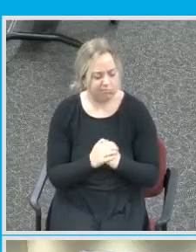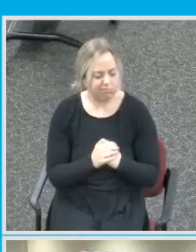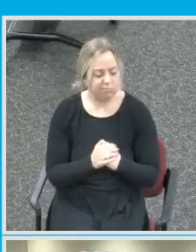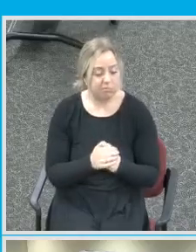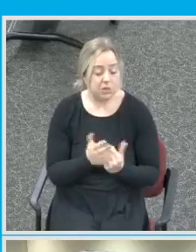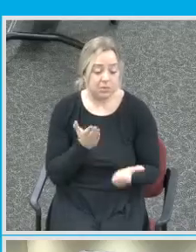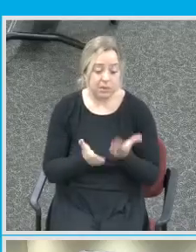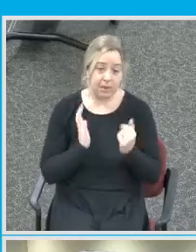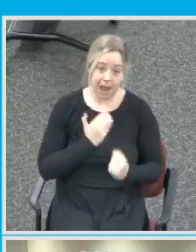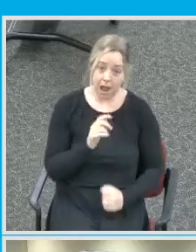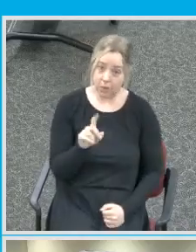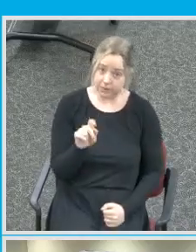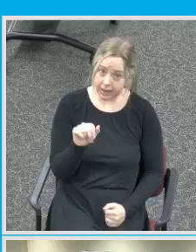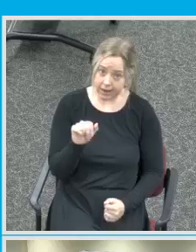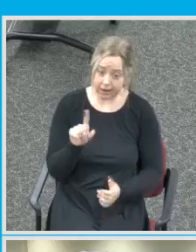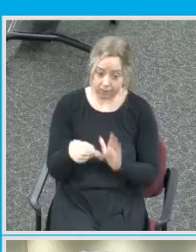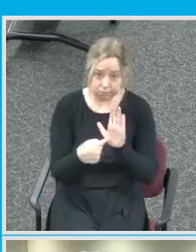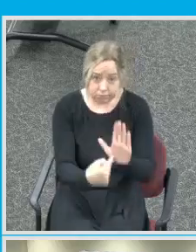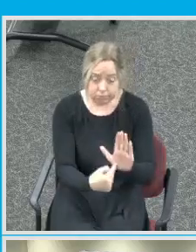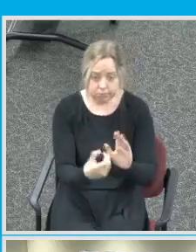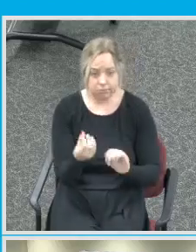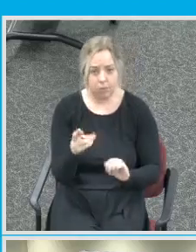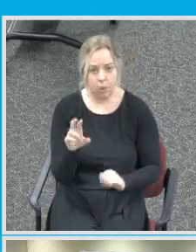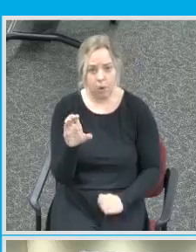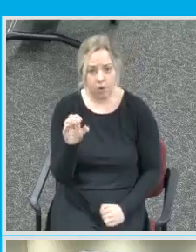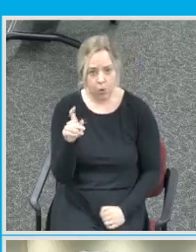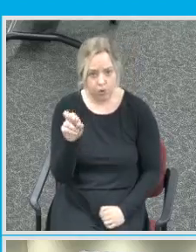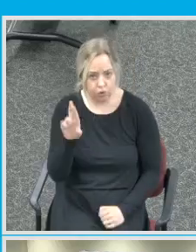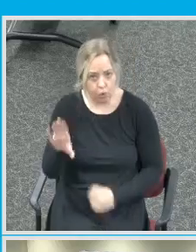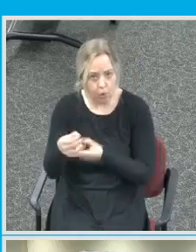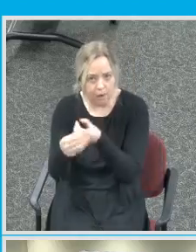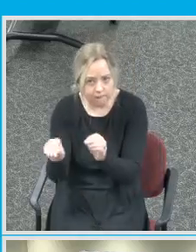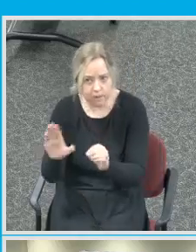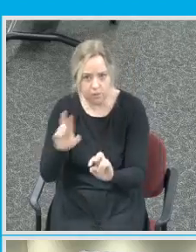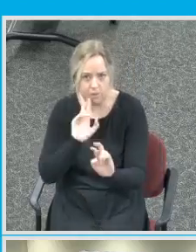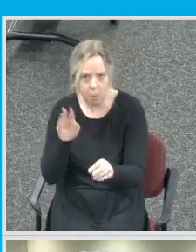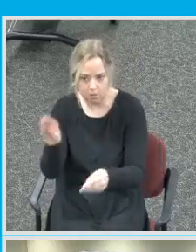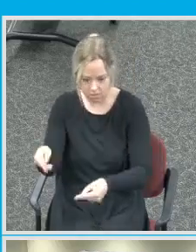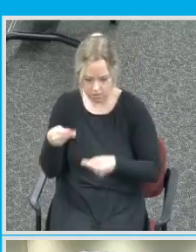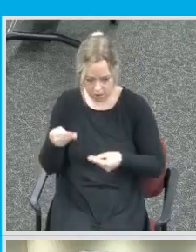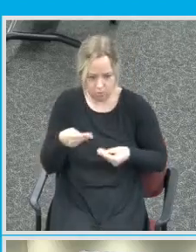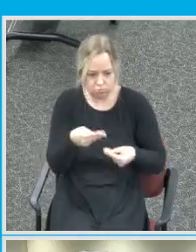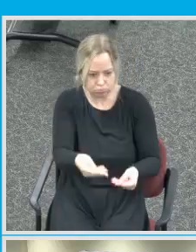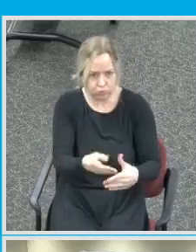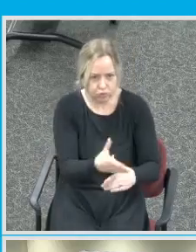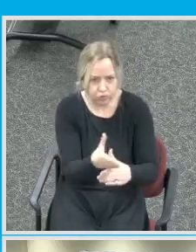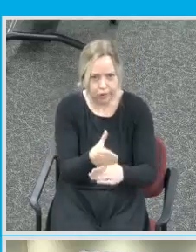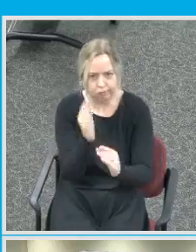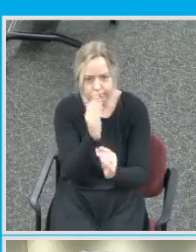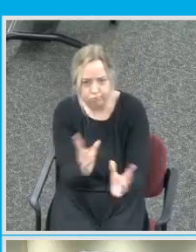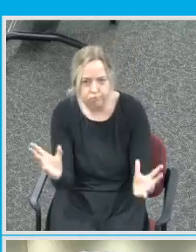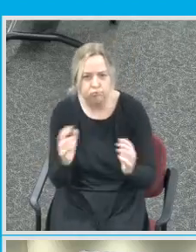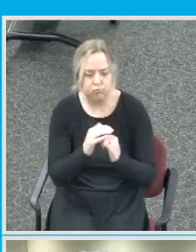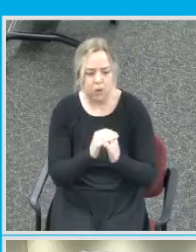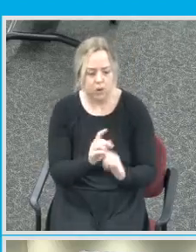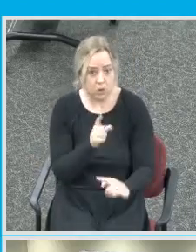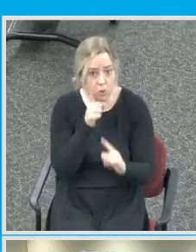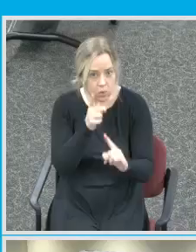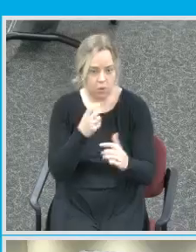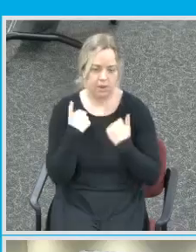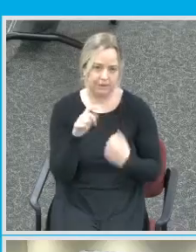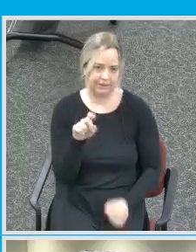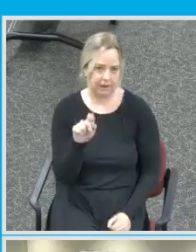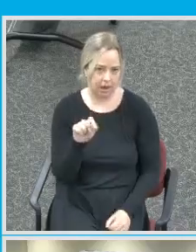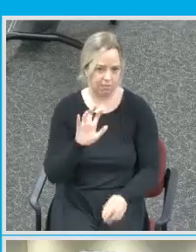we have or whether it's the coroner's office report and making sure that we're looking through a data lens as